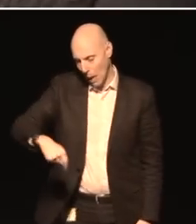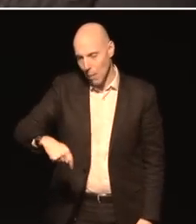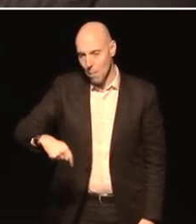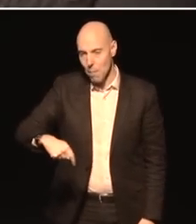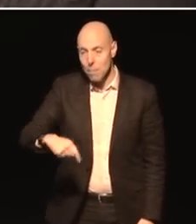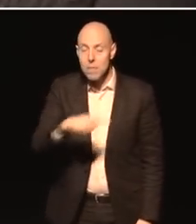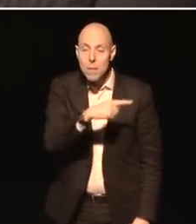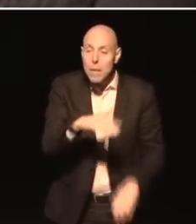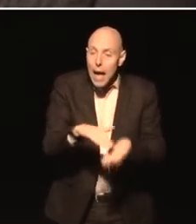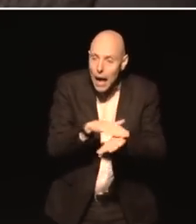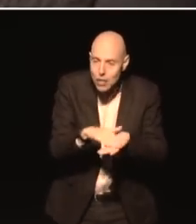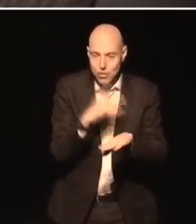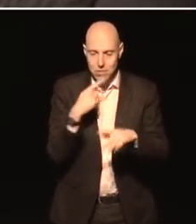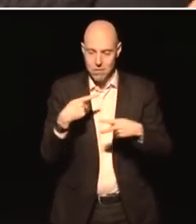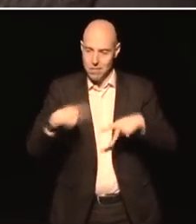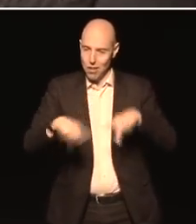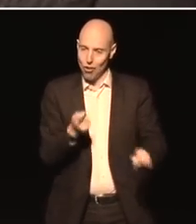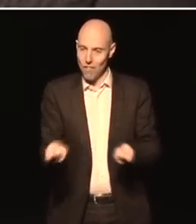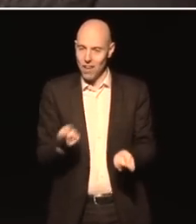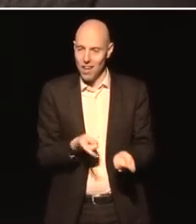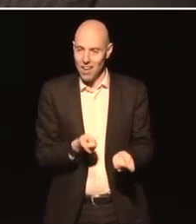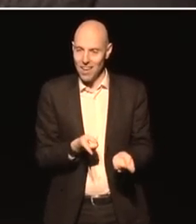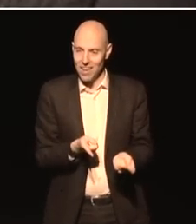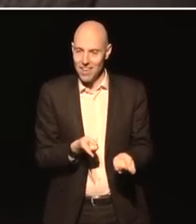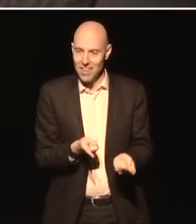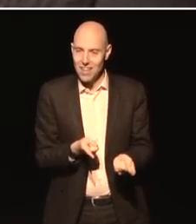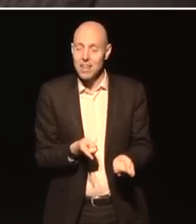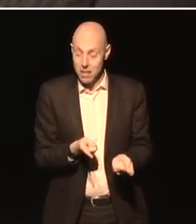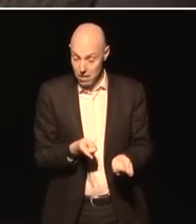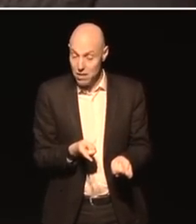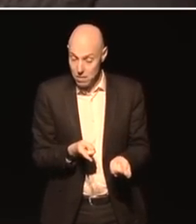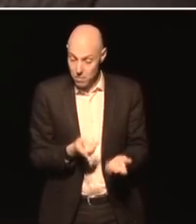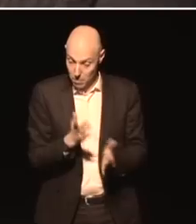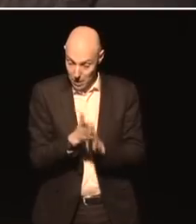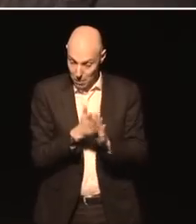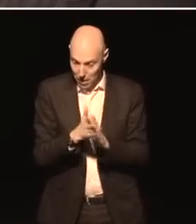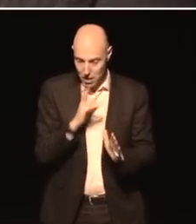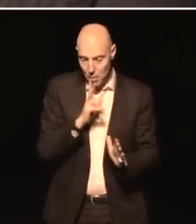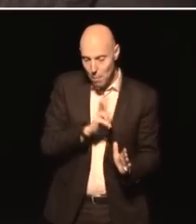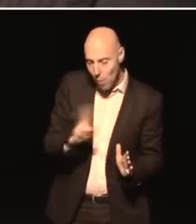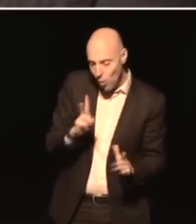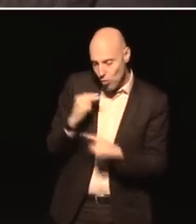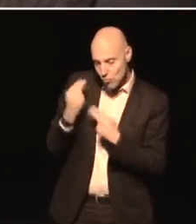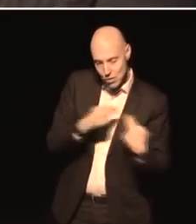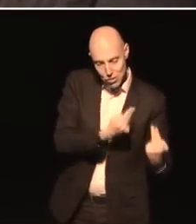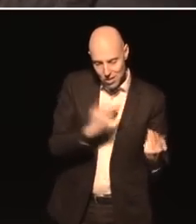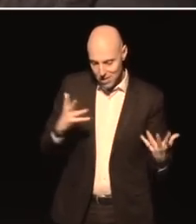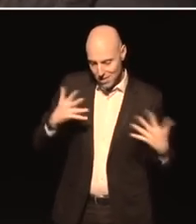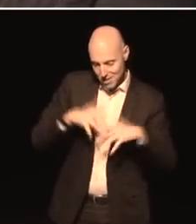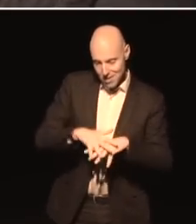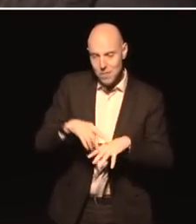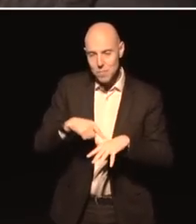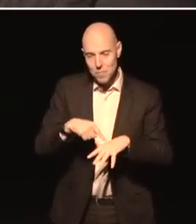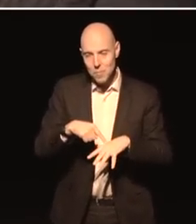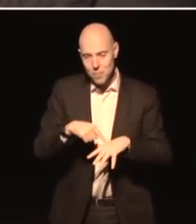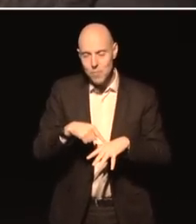an Asian choreographer, even by mixing both cultures or both traditions, and at the same time